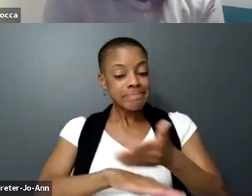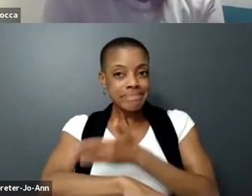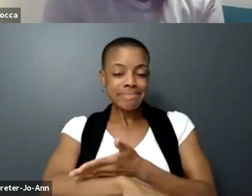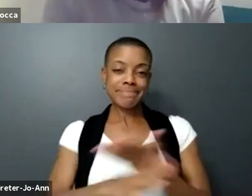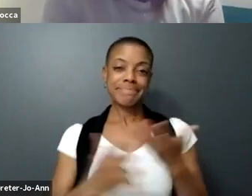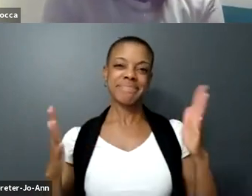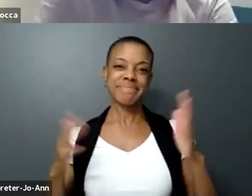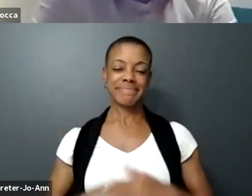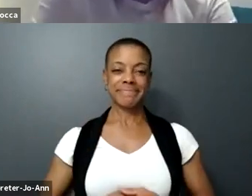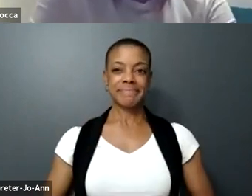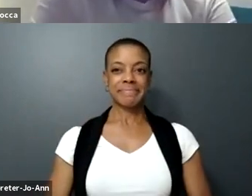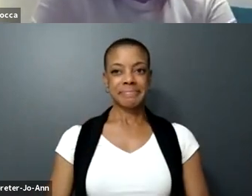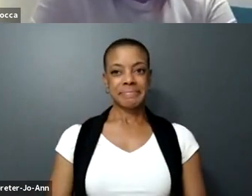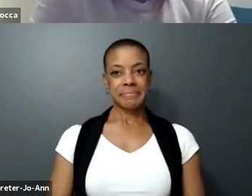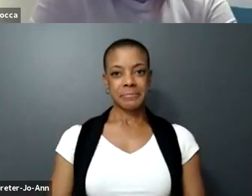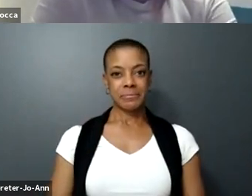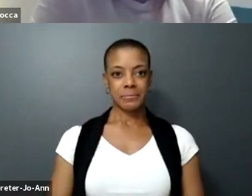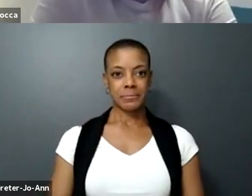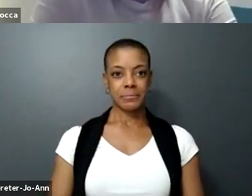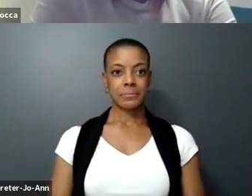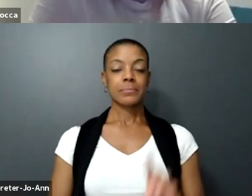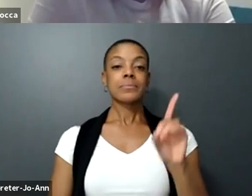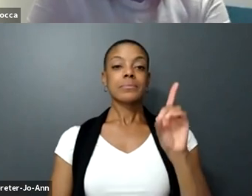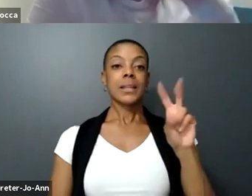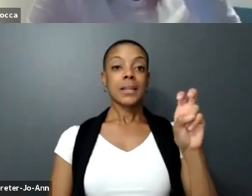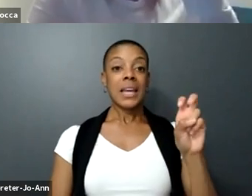that. If I could tell a little story.